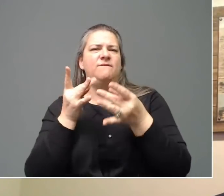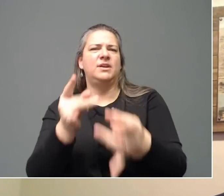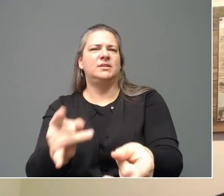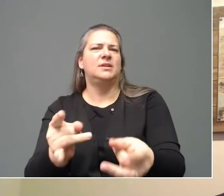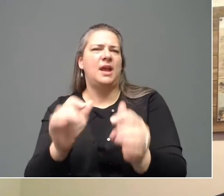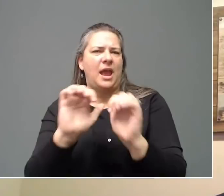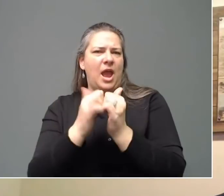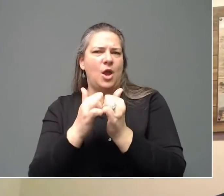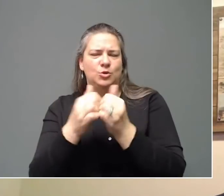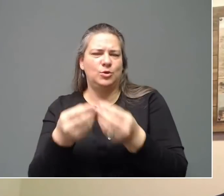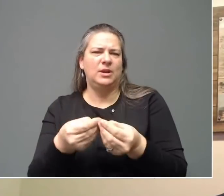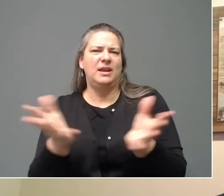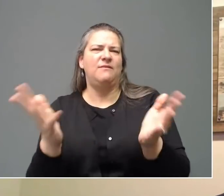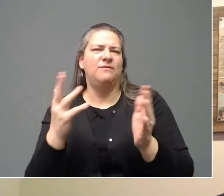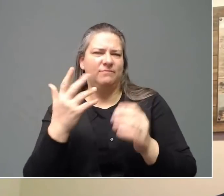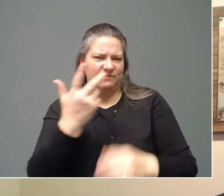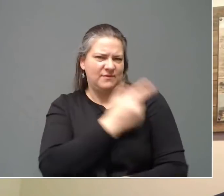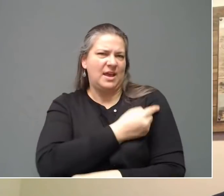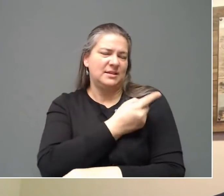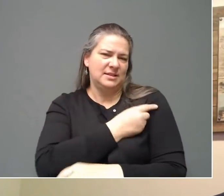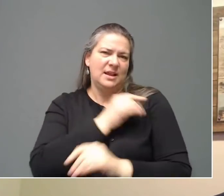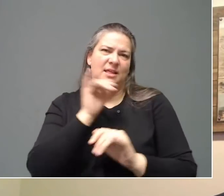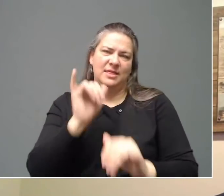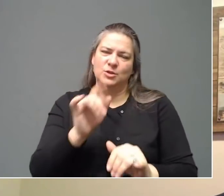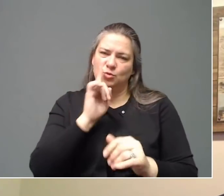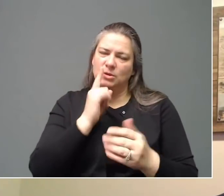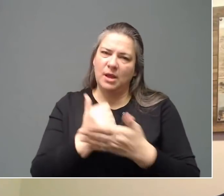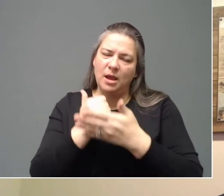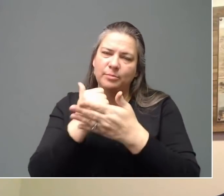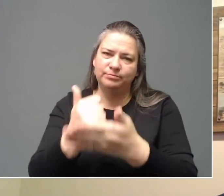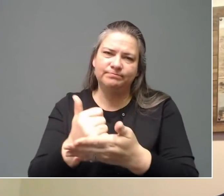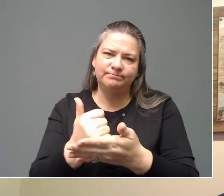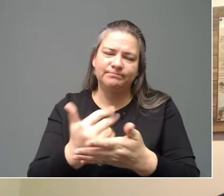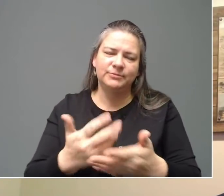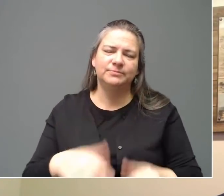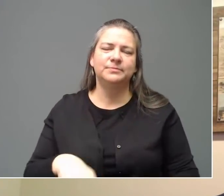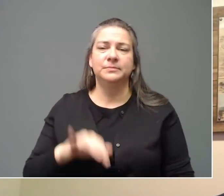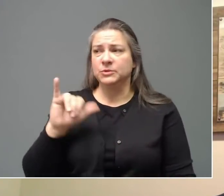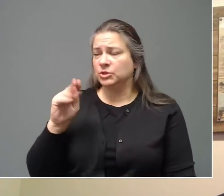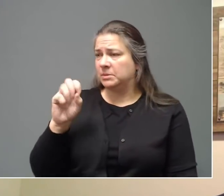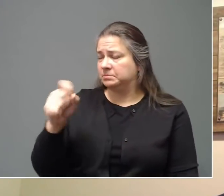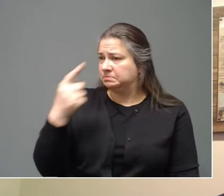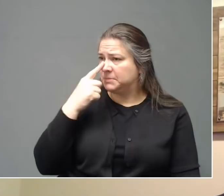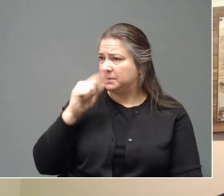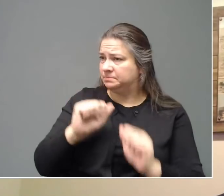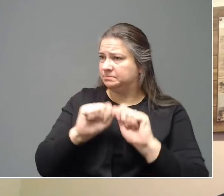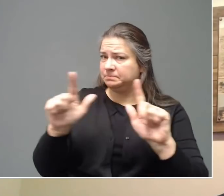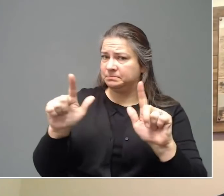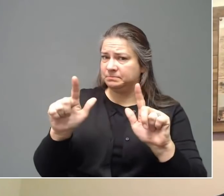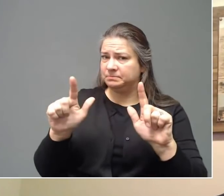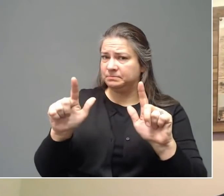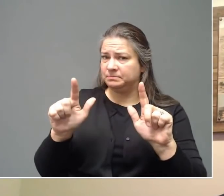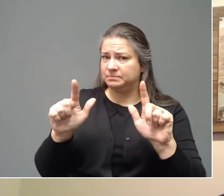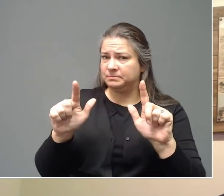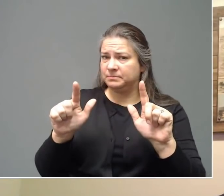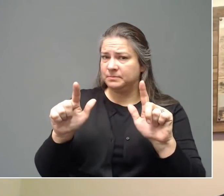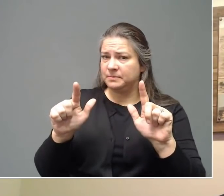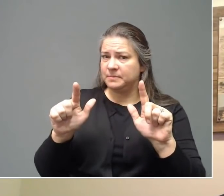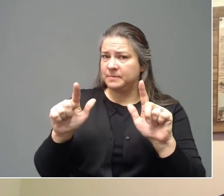the vaccine to our most vulnerable populations. So, James, if you could pull up this slide for me, that'd be really helpful on long-term